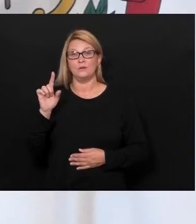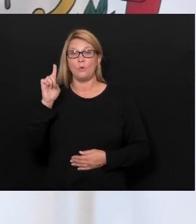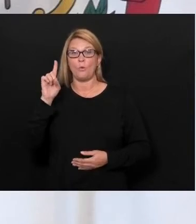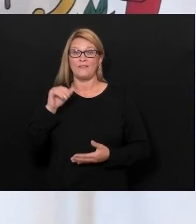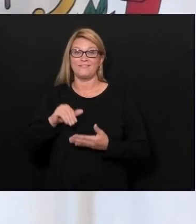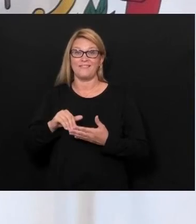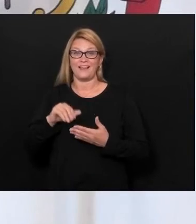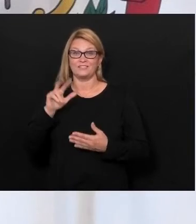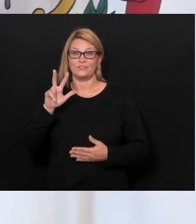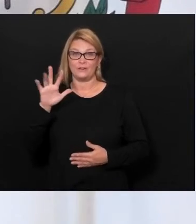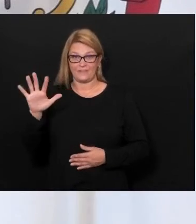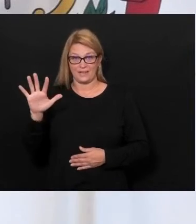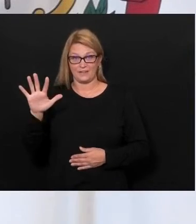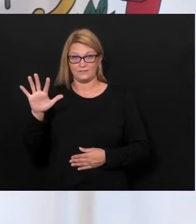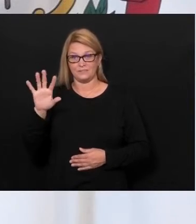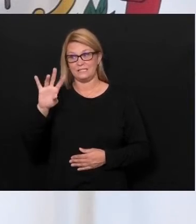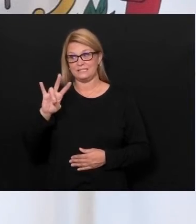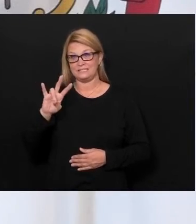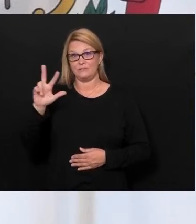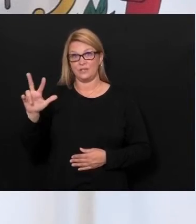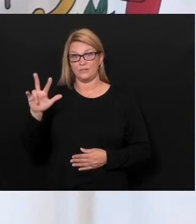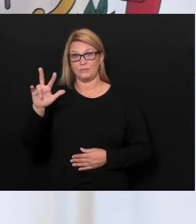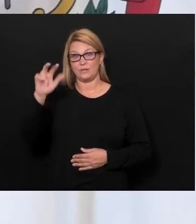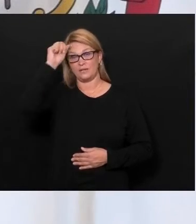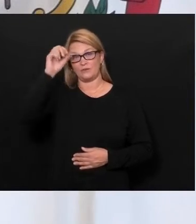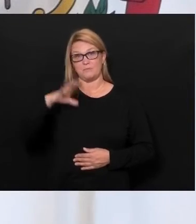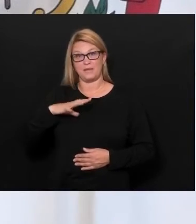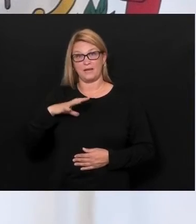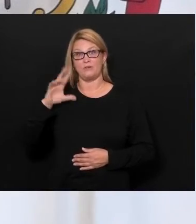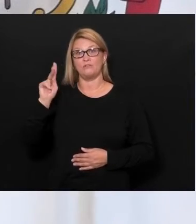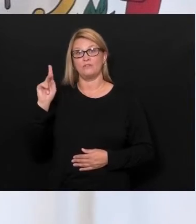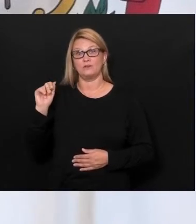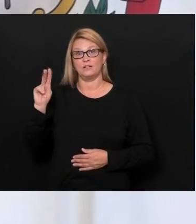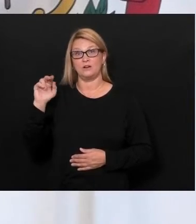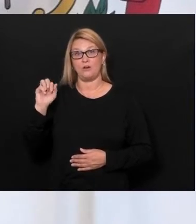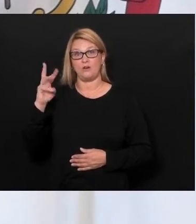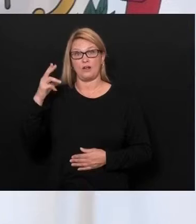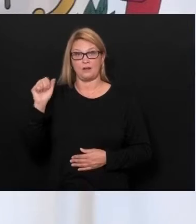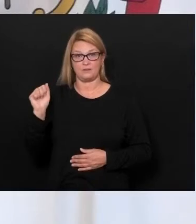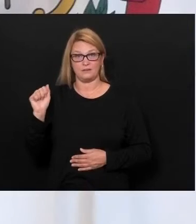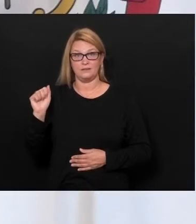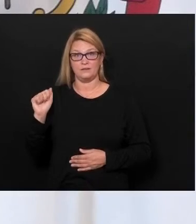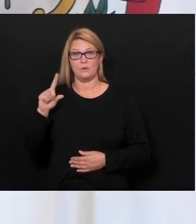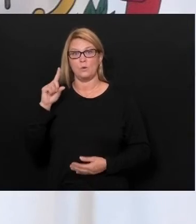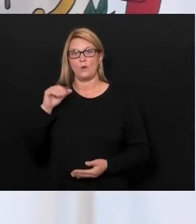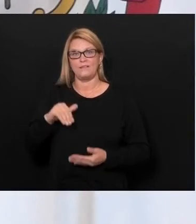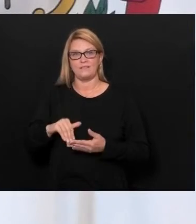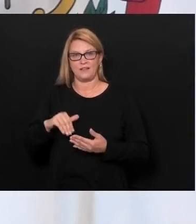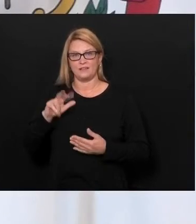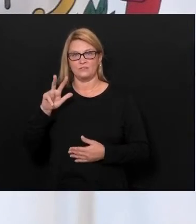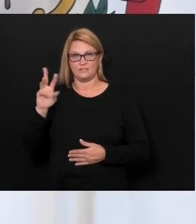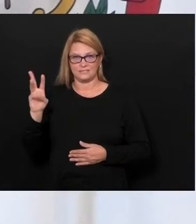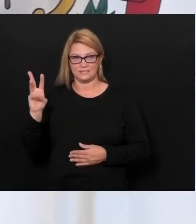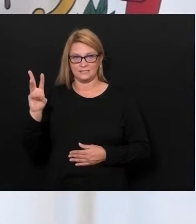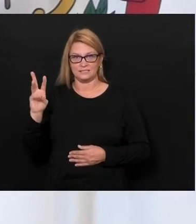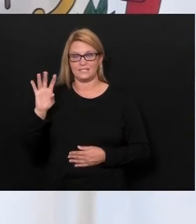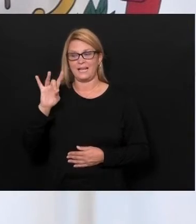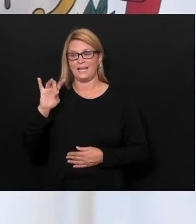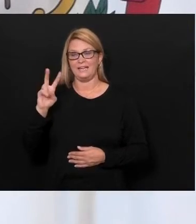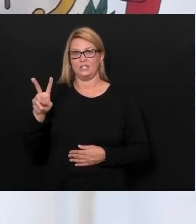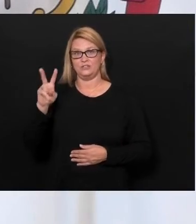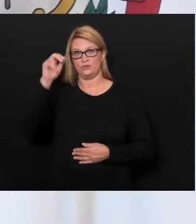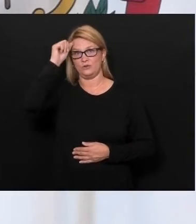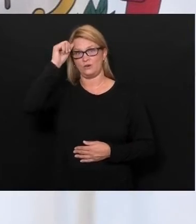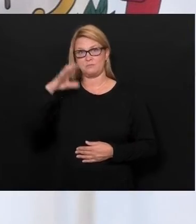Our 1,035th death, a 73-year-old male from Kanawha County. Our 1,036th death, an